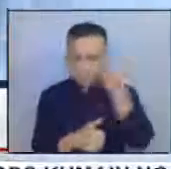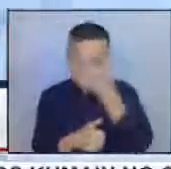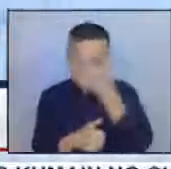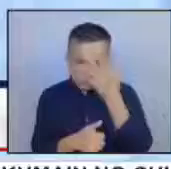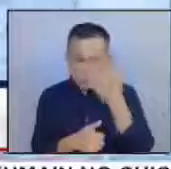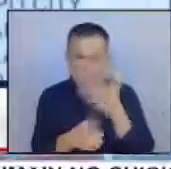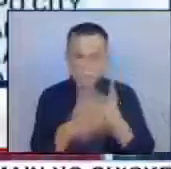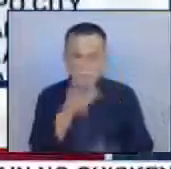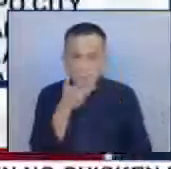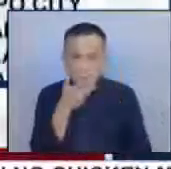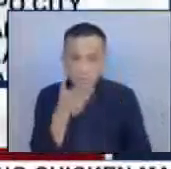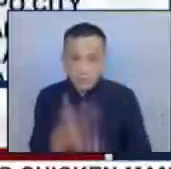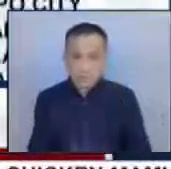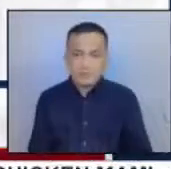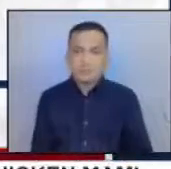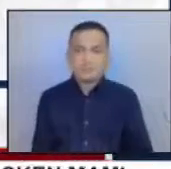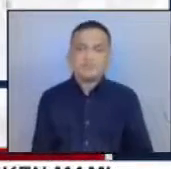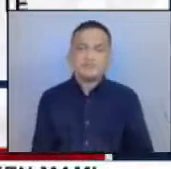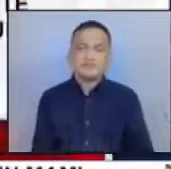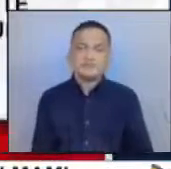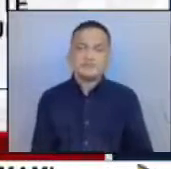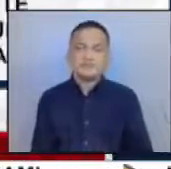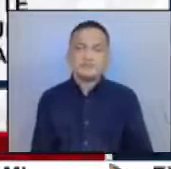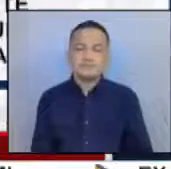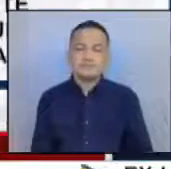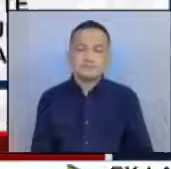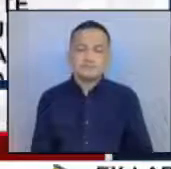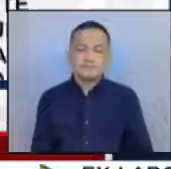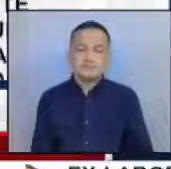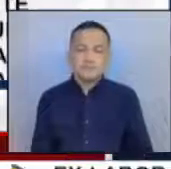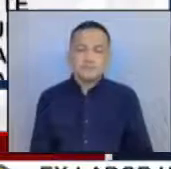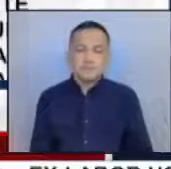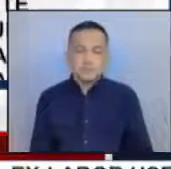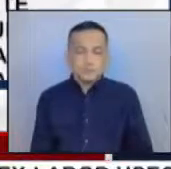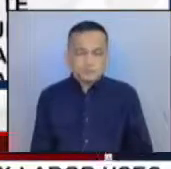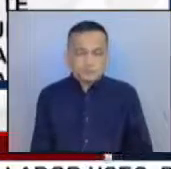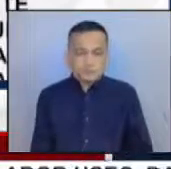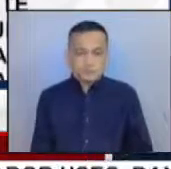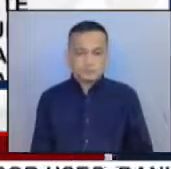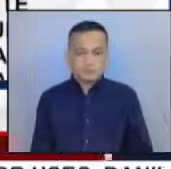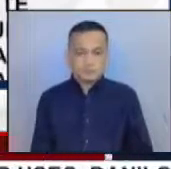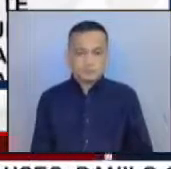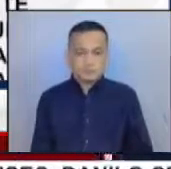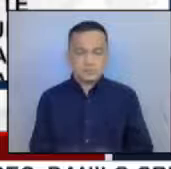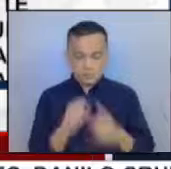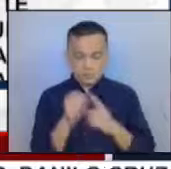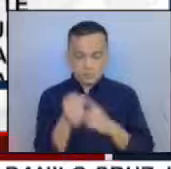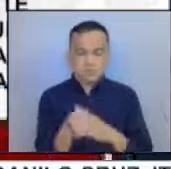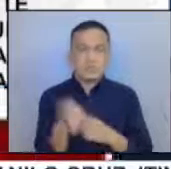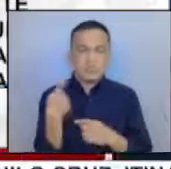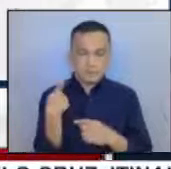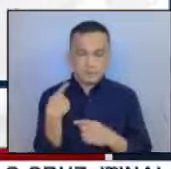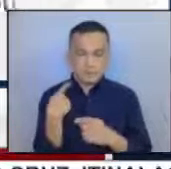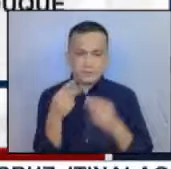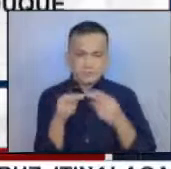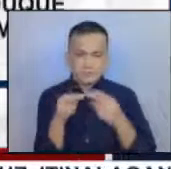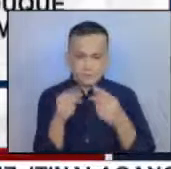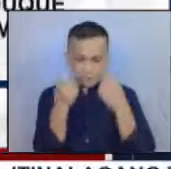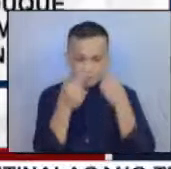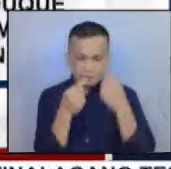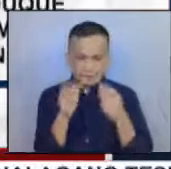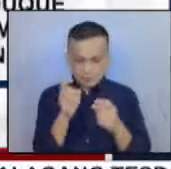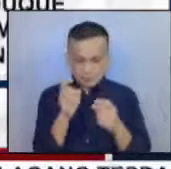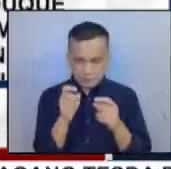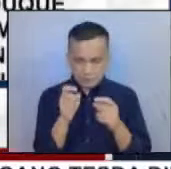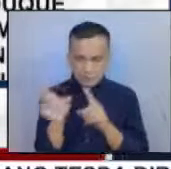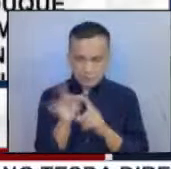pagsusuka. But the current prevailing situation now is that yes, we have the variants of concern, still highly transmissible,